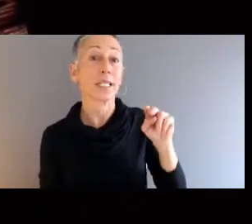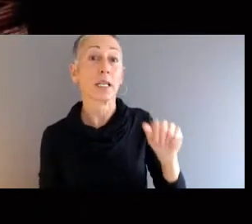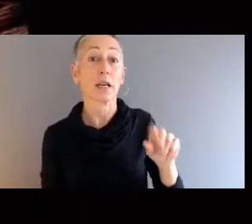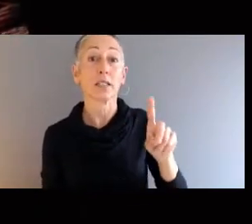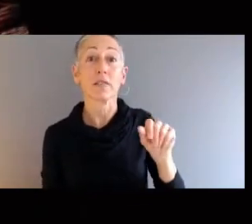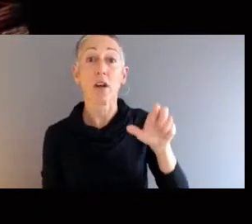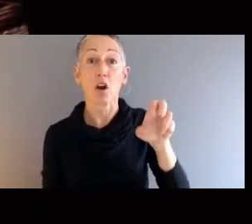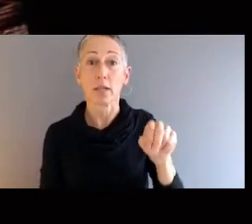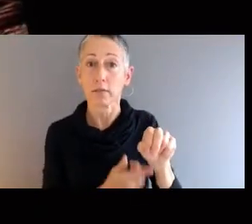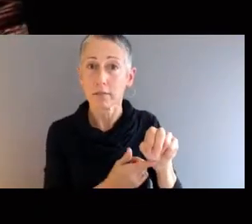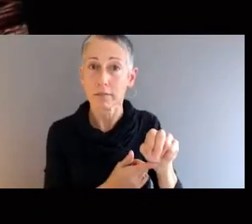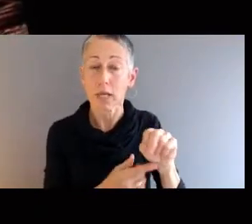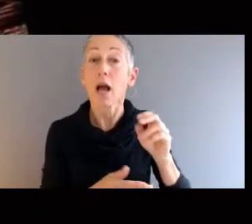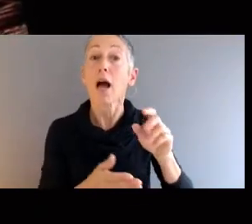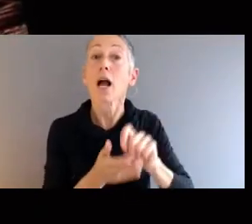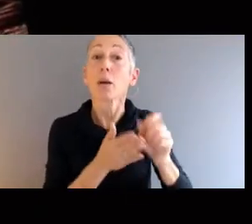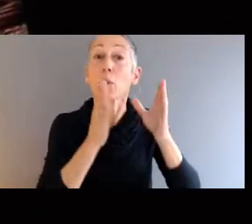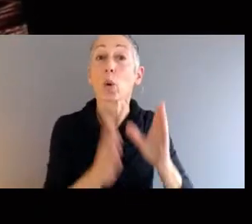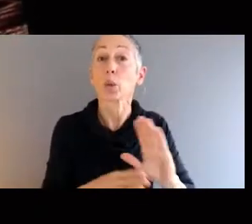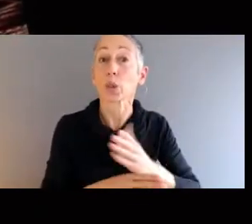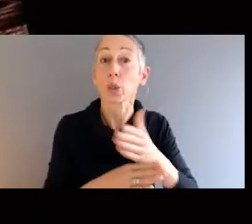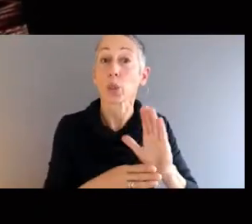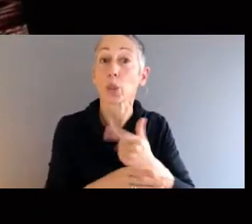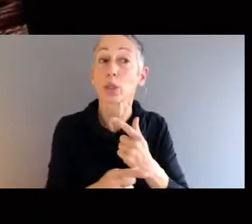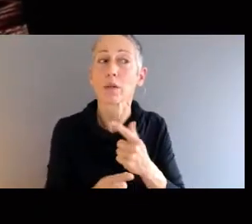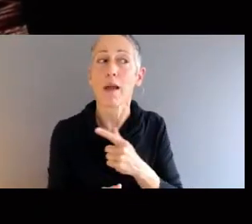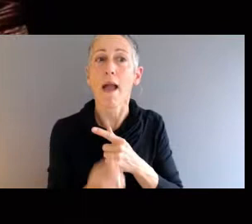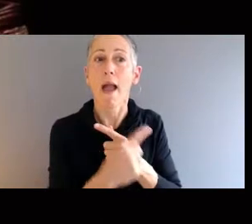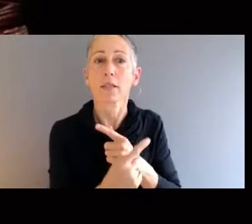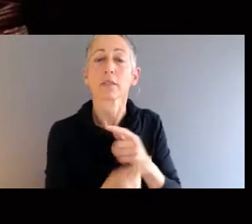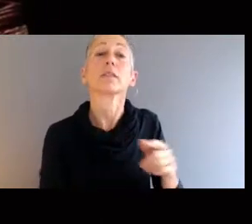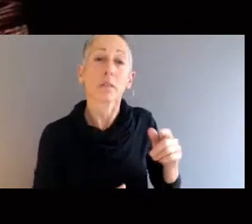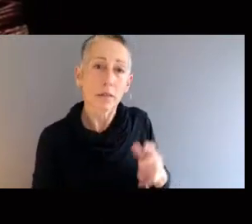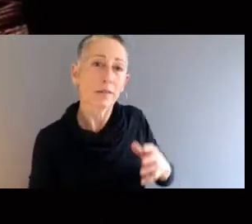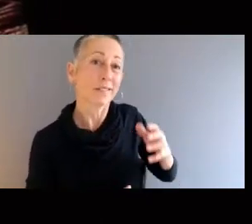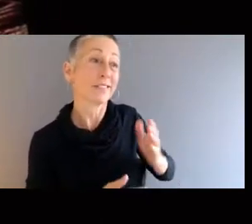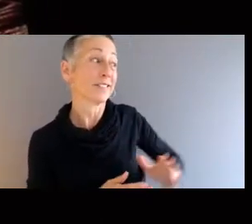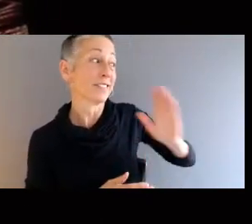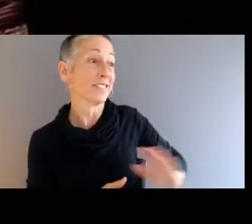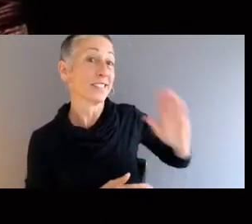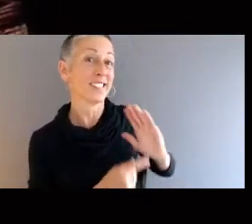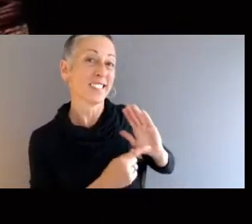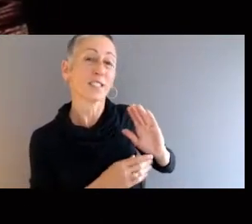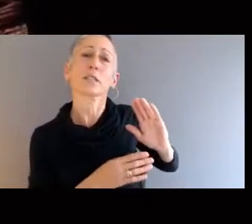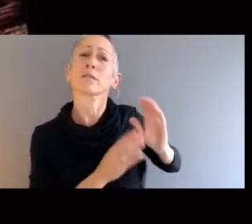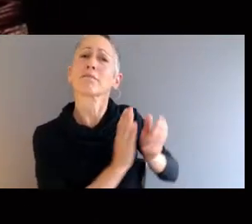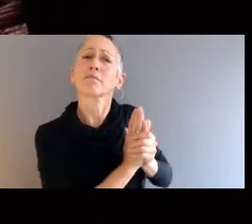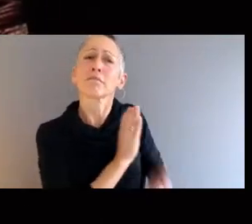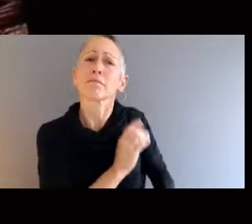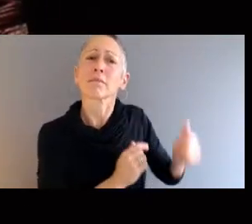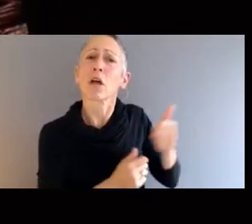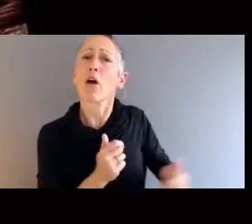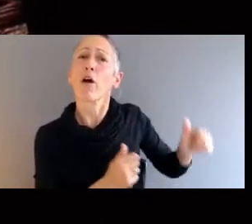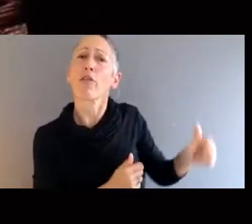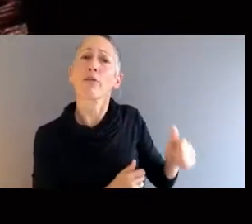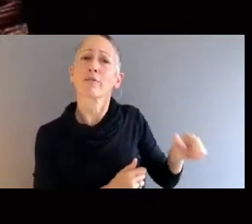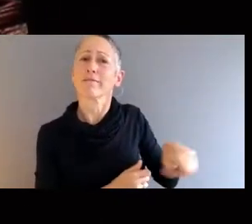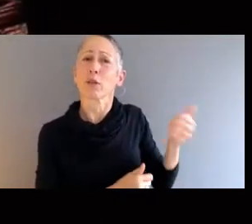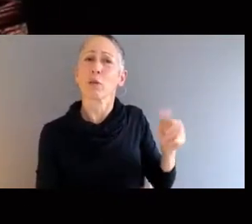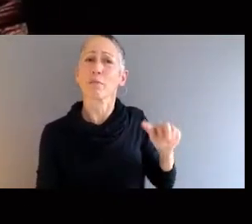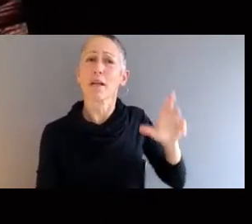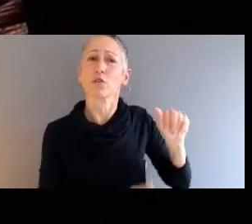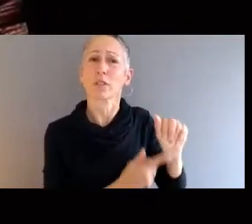meeting and was brave enough to ask her to look at a collection of her original songs. And they have been working together now for 2 years on a show about mothers and daughters. It's